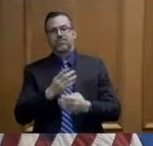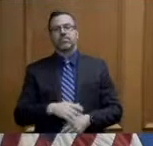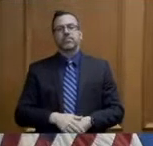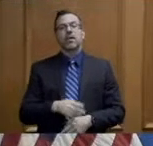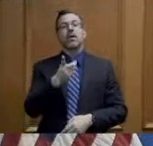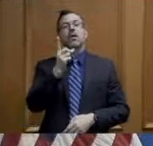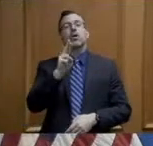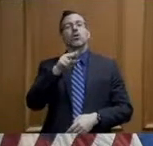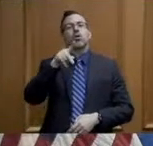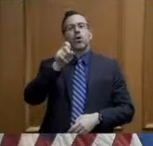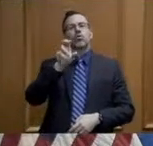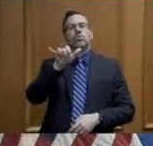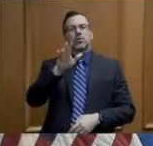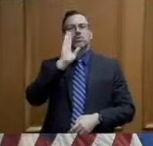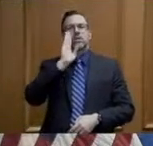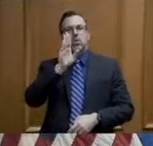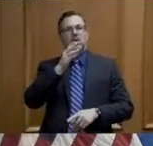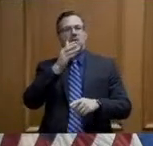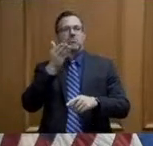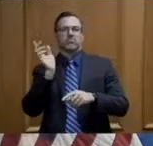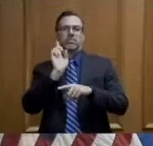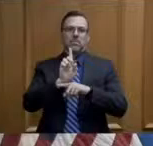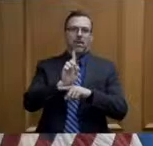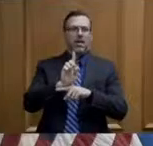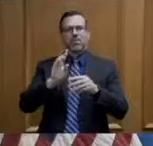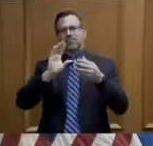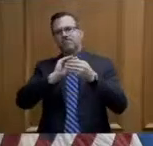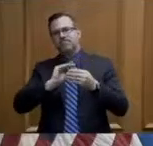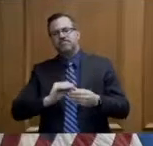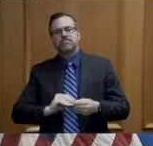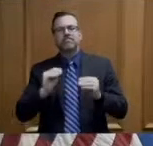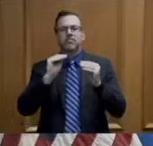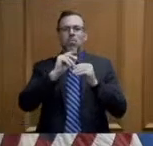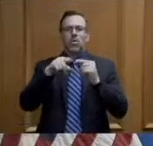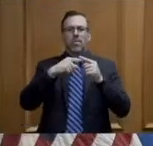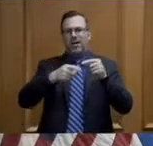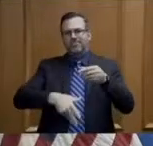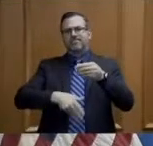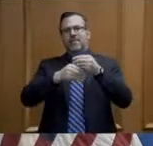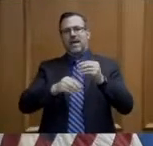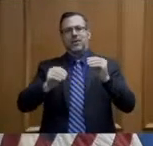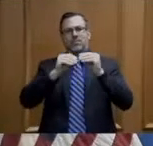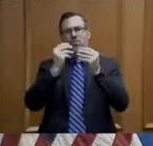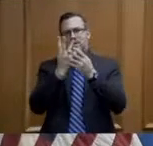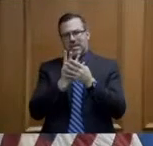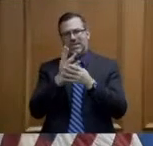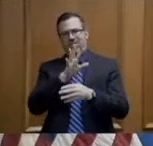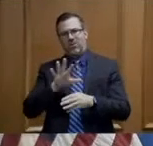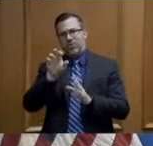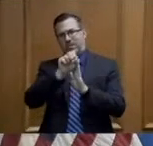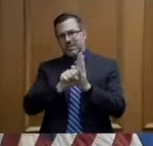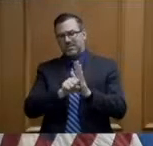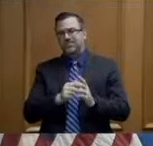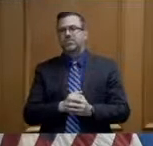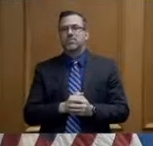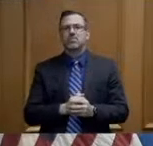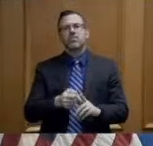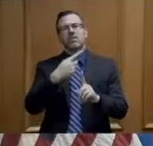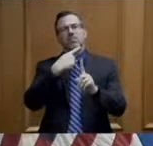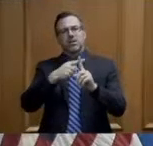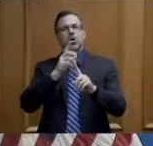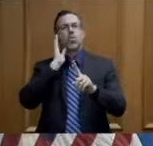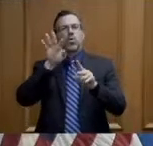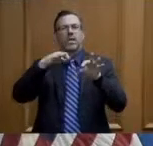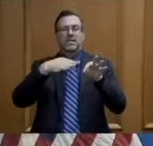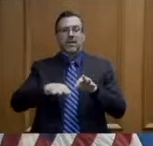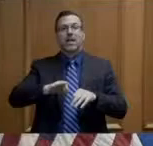a little more information about this expanded testing capacity across Tennessee, and details about the locations